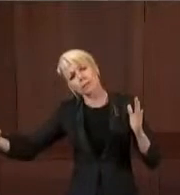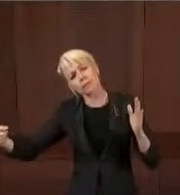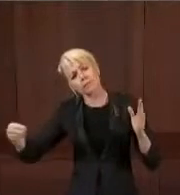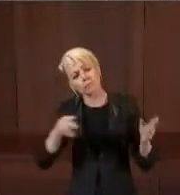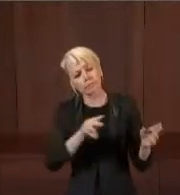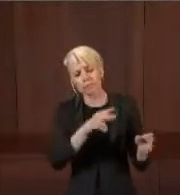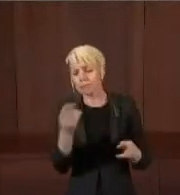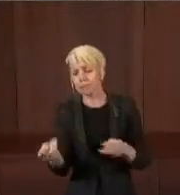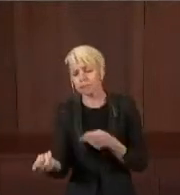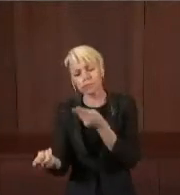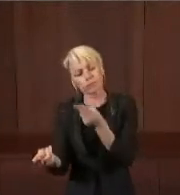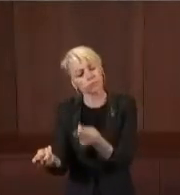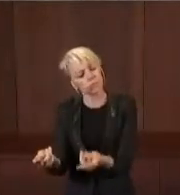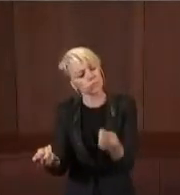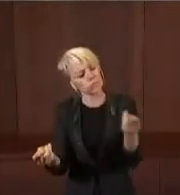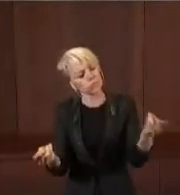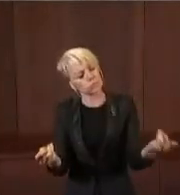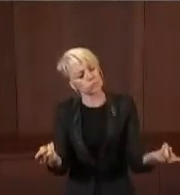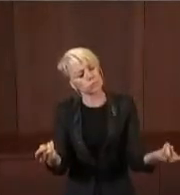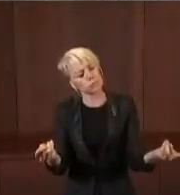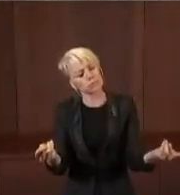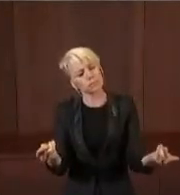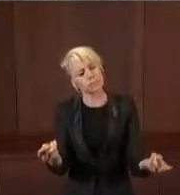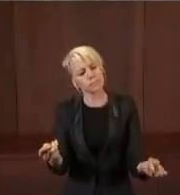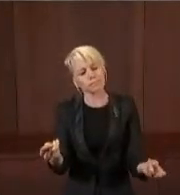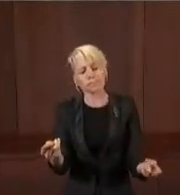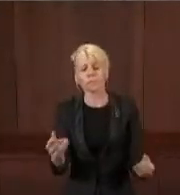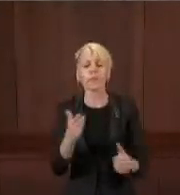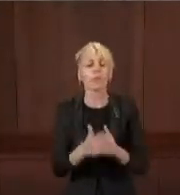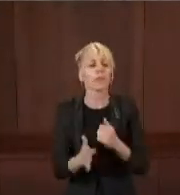great battalions by the shore, lest we